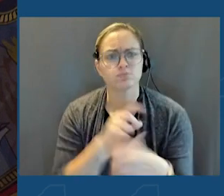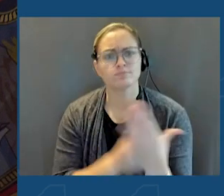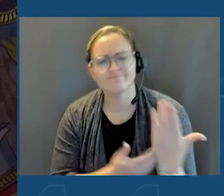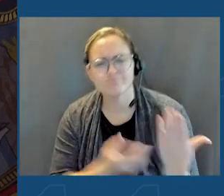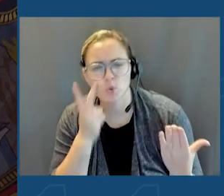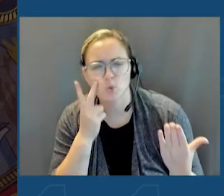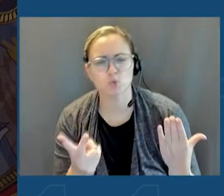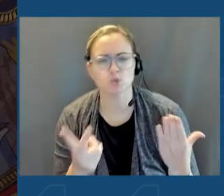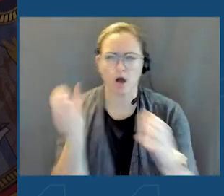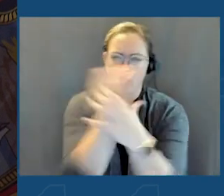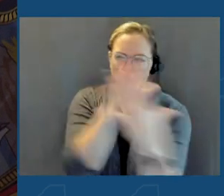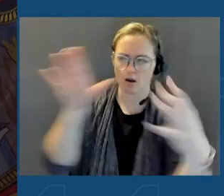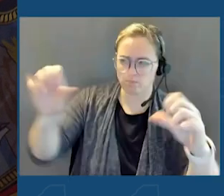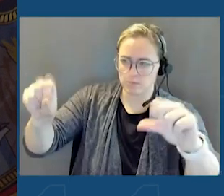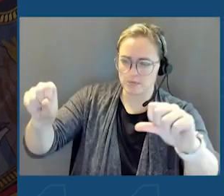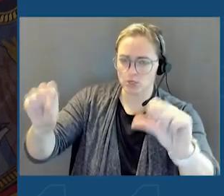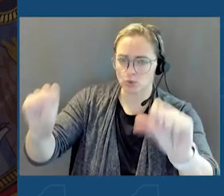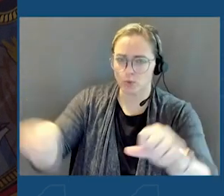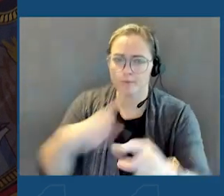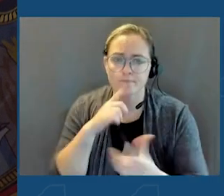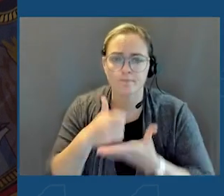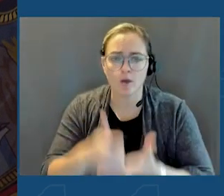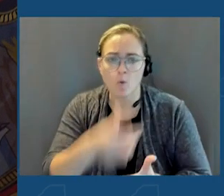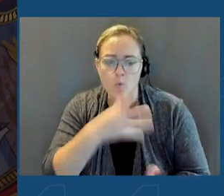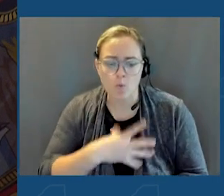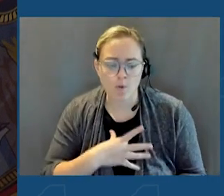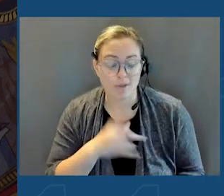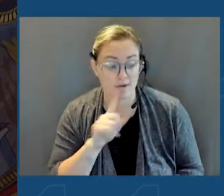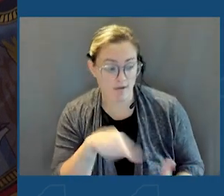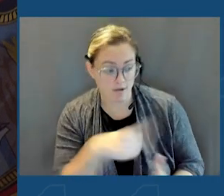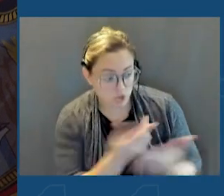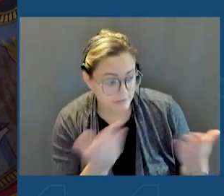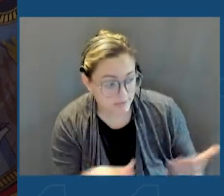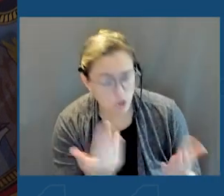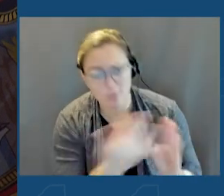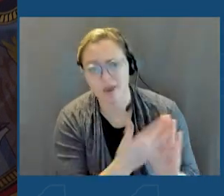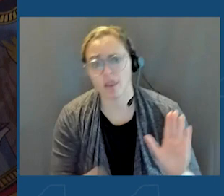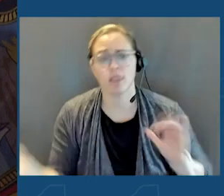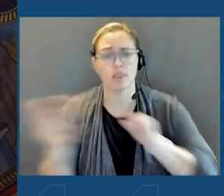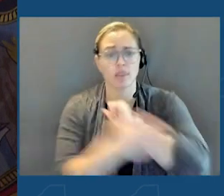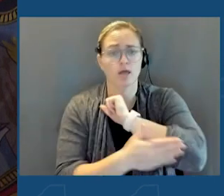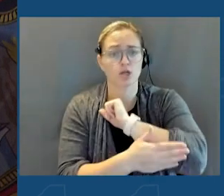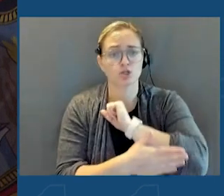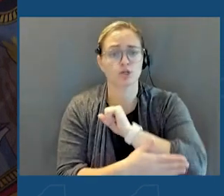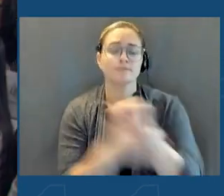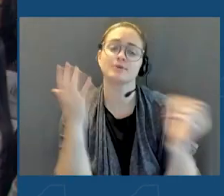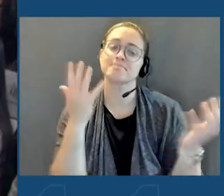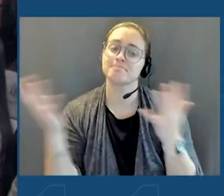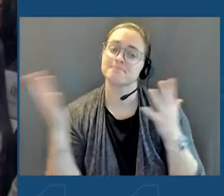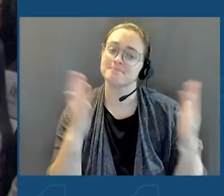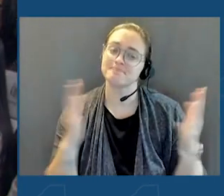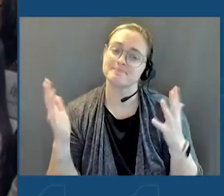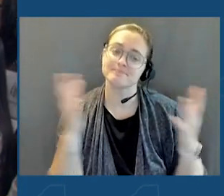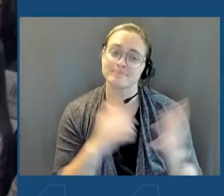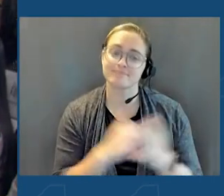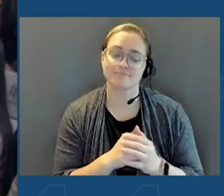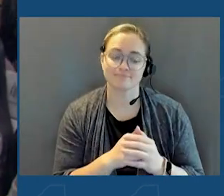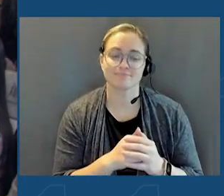great potential to help women, not just here, but across this country. Let's give her a huge round of applause, Dr. Linda Prine.